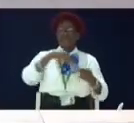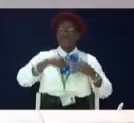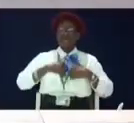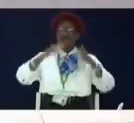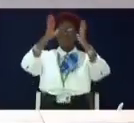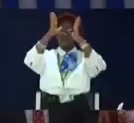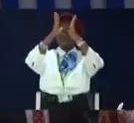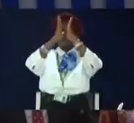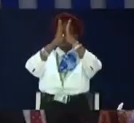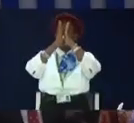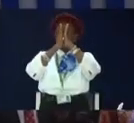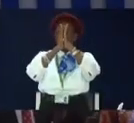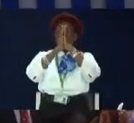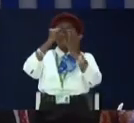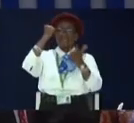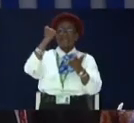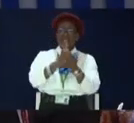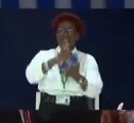la gbàdúrà.